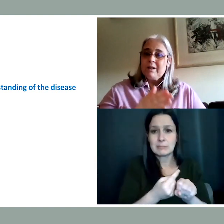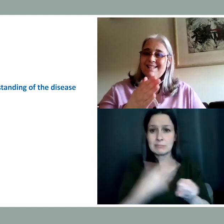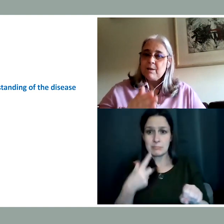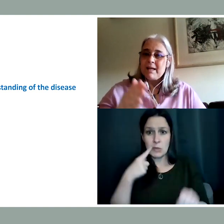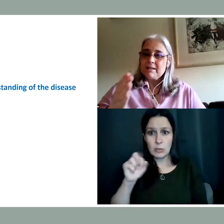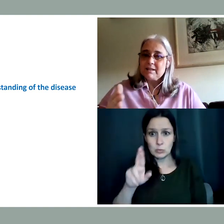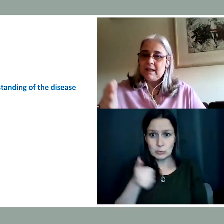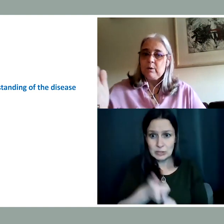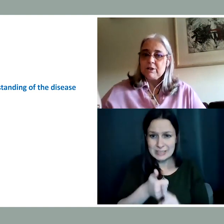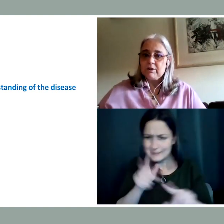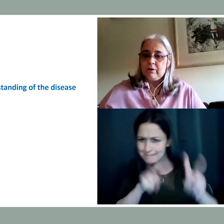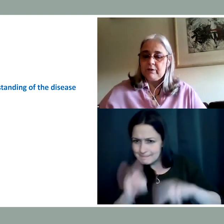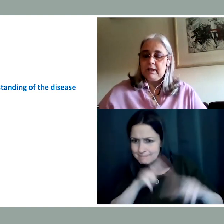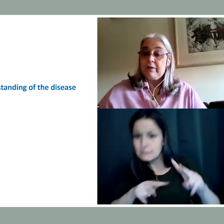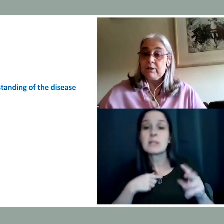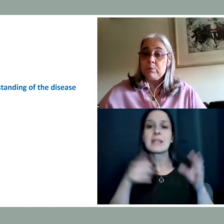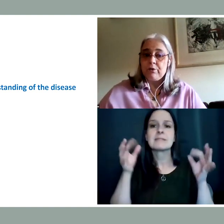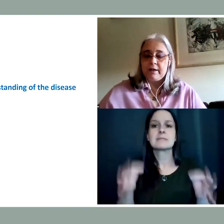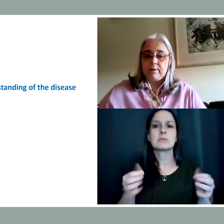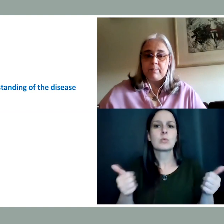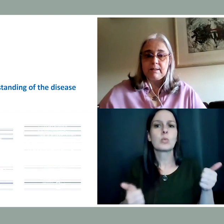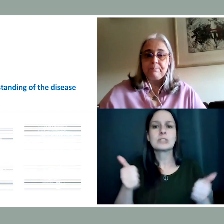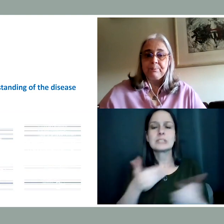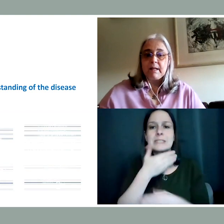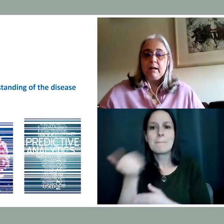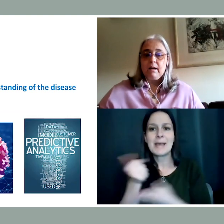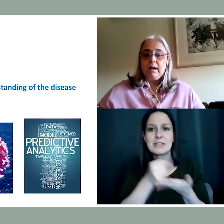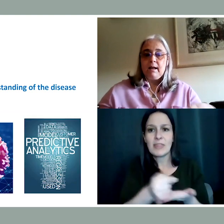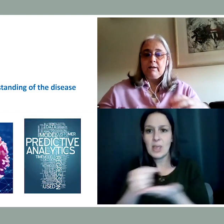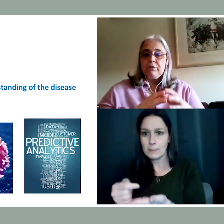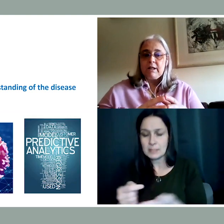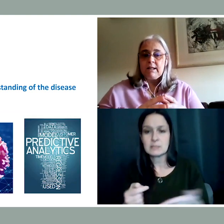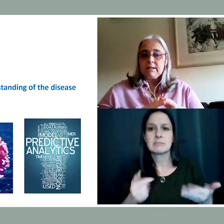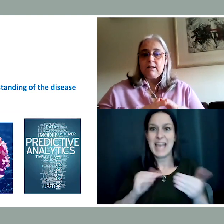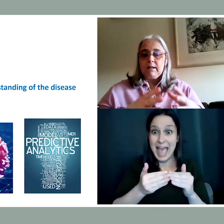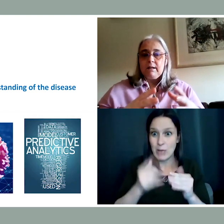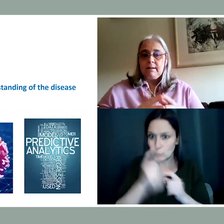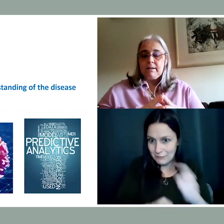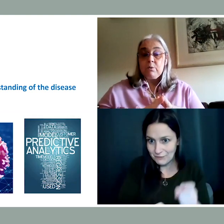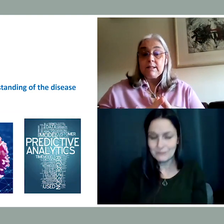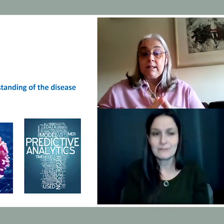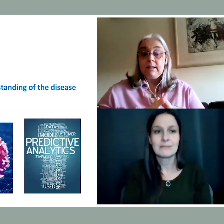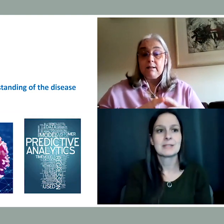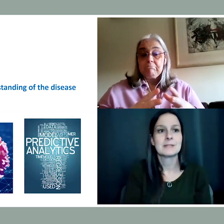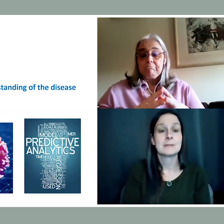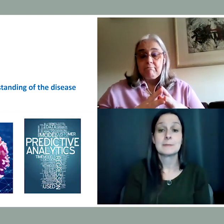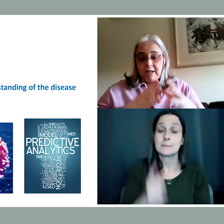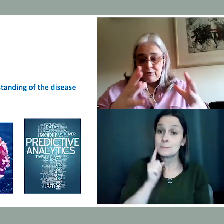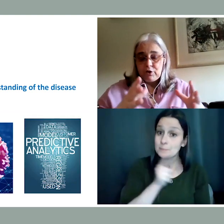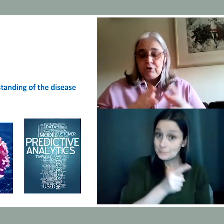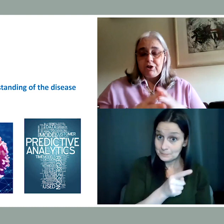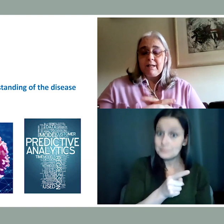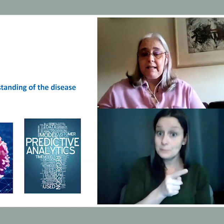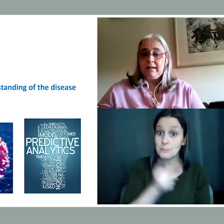define what is the best sequence of the available therapies. And for this, you will see